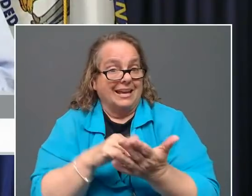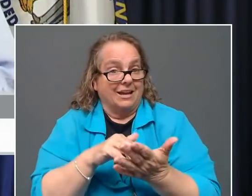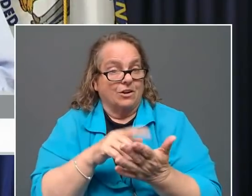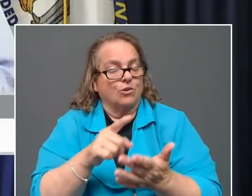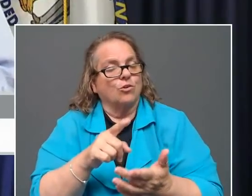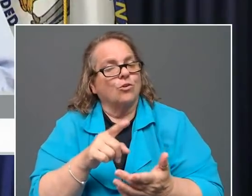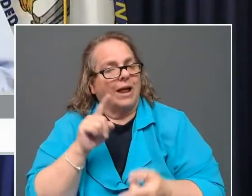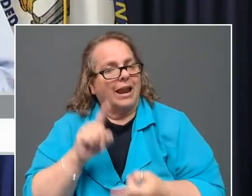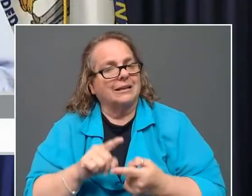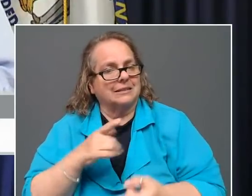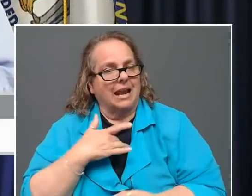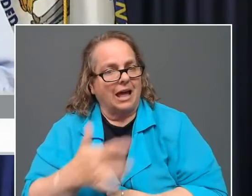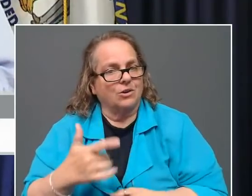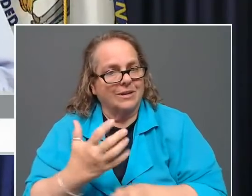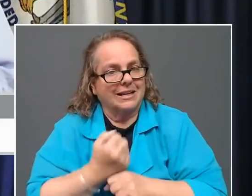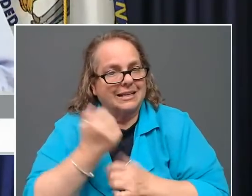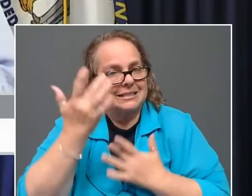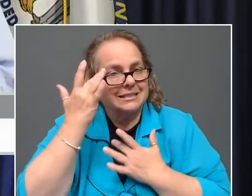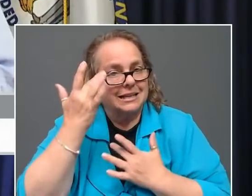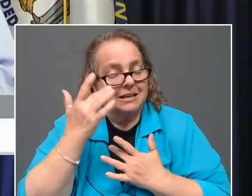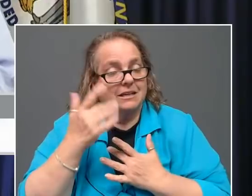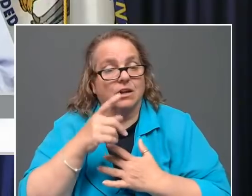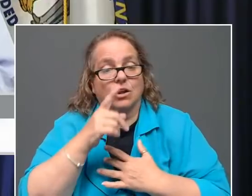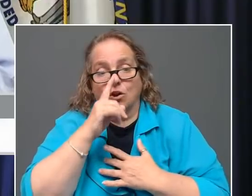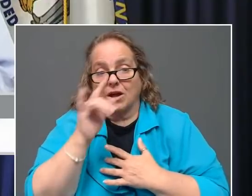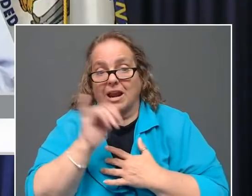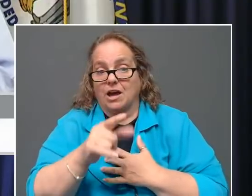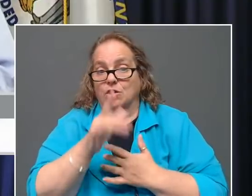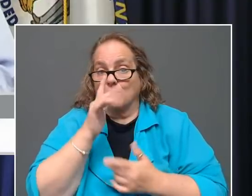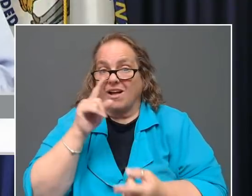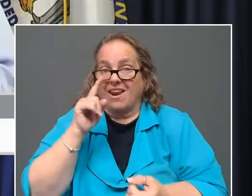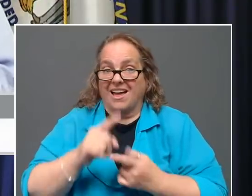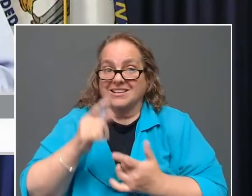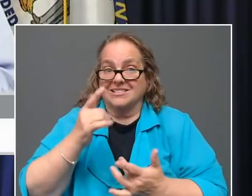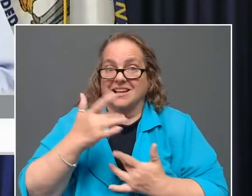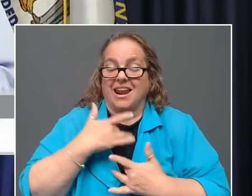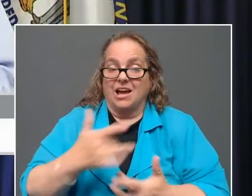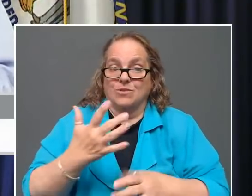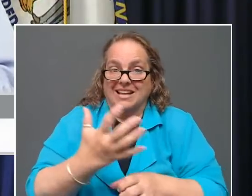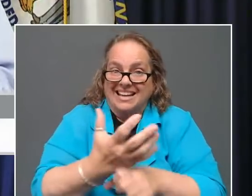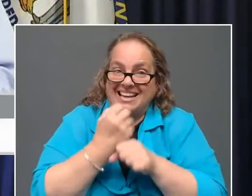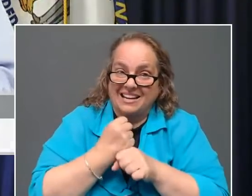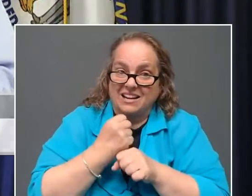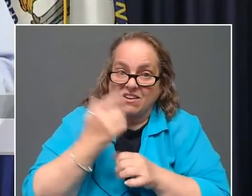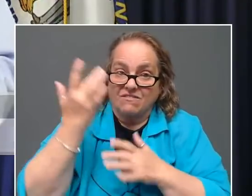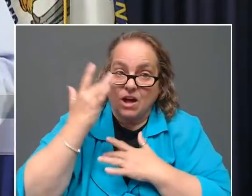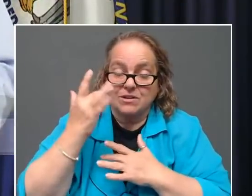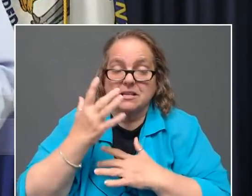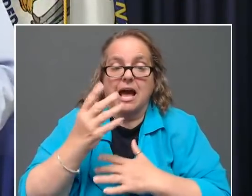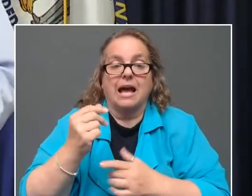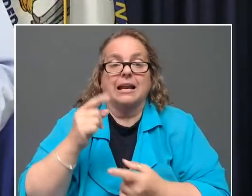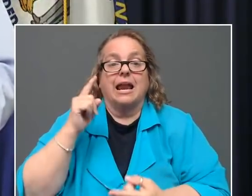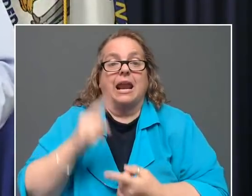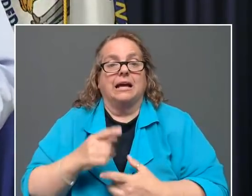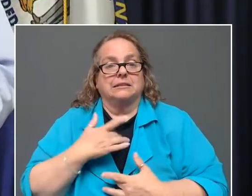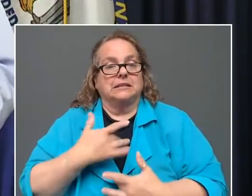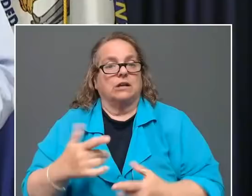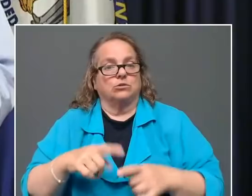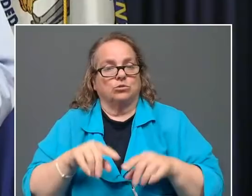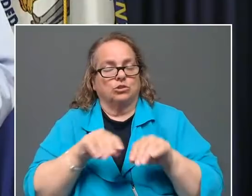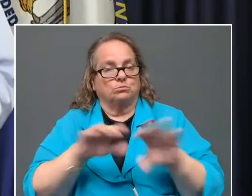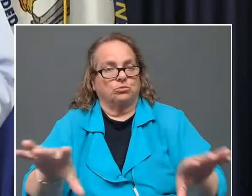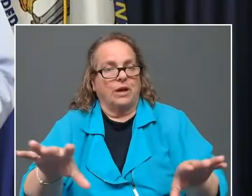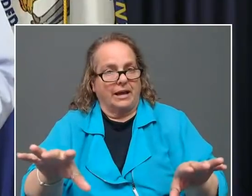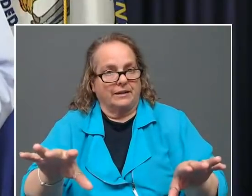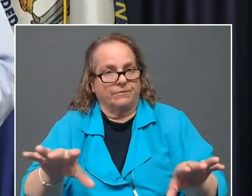get sick. It looks like you're less likely to get the virus. You may well be less likely to spread the virus. That means you can do more things and you can